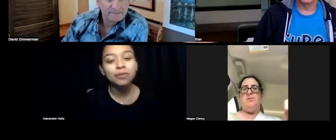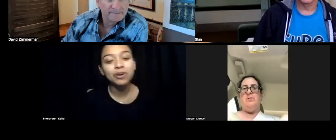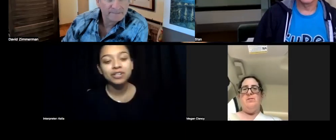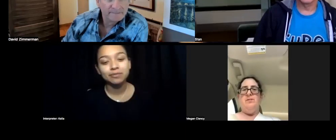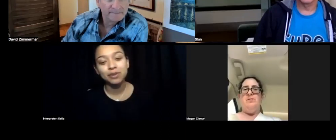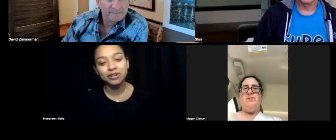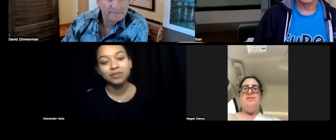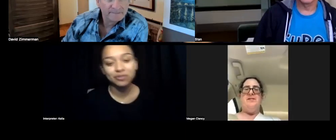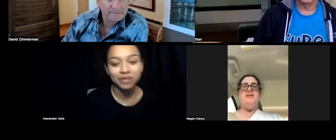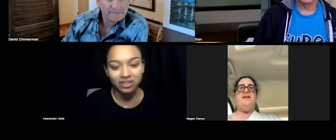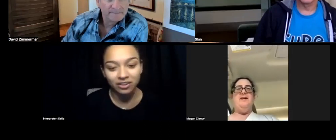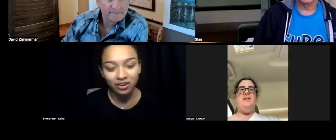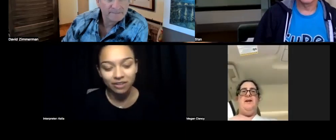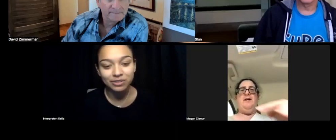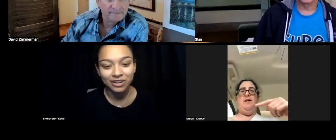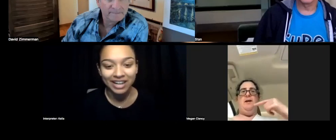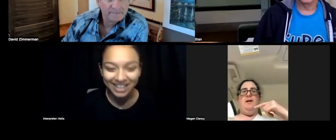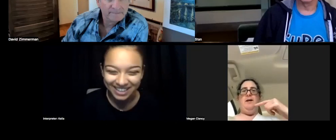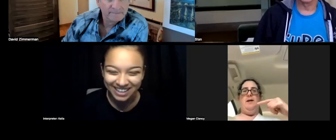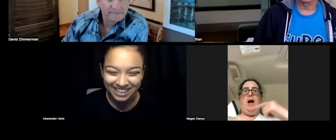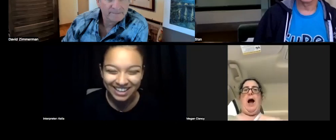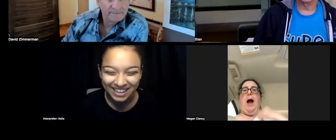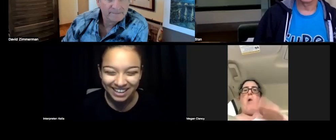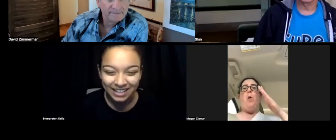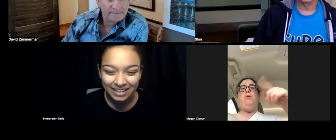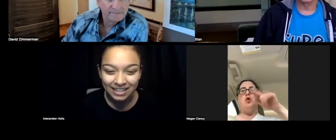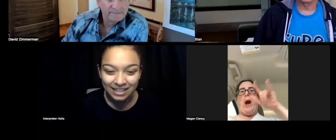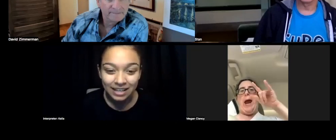Oh, pardon me for being in the car. I'm sorry.